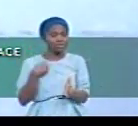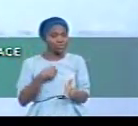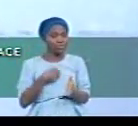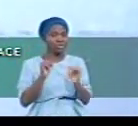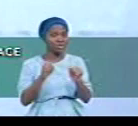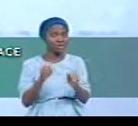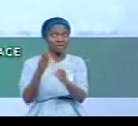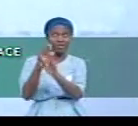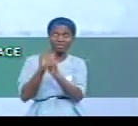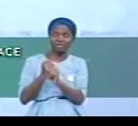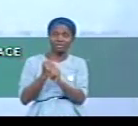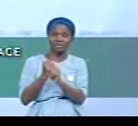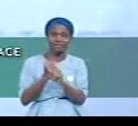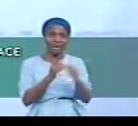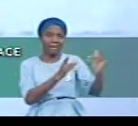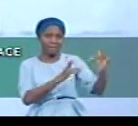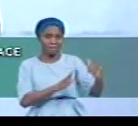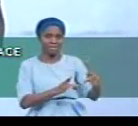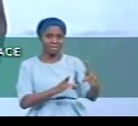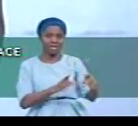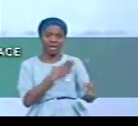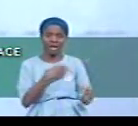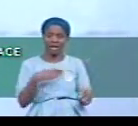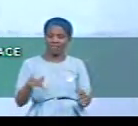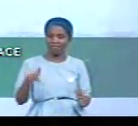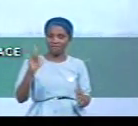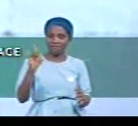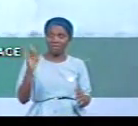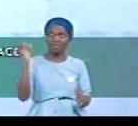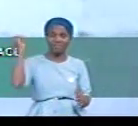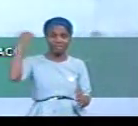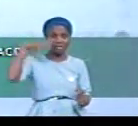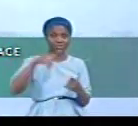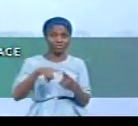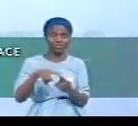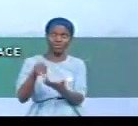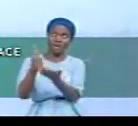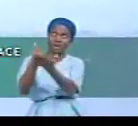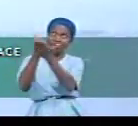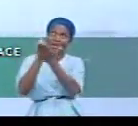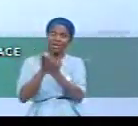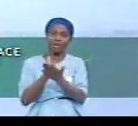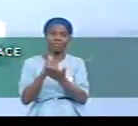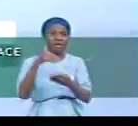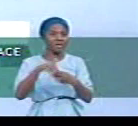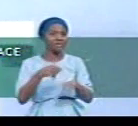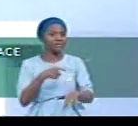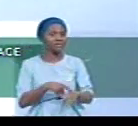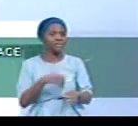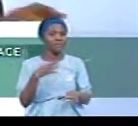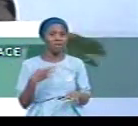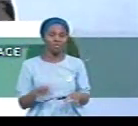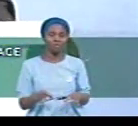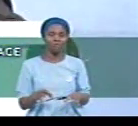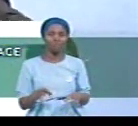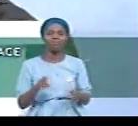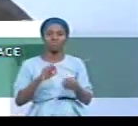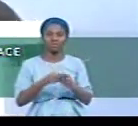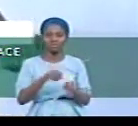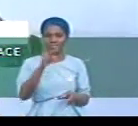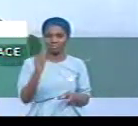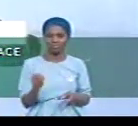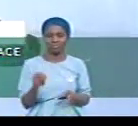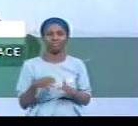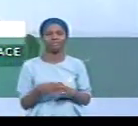mercy and find grace to help in time of need. We're looking at